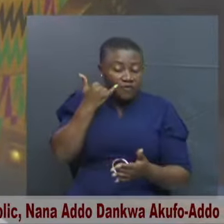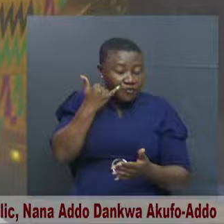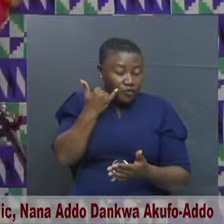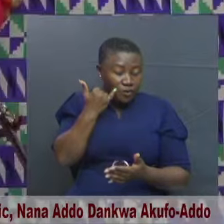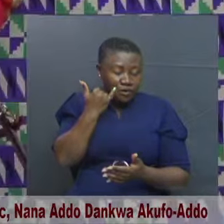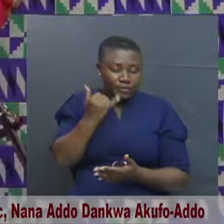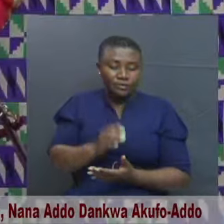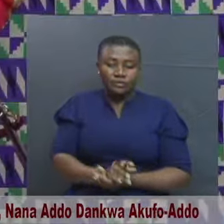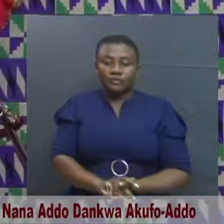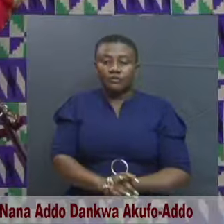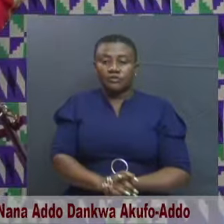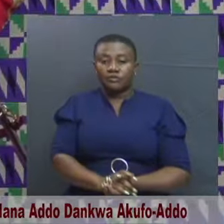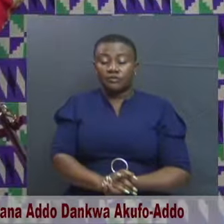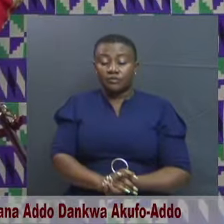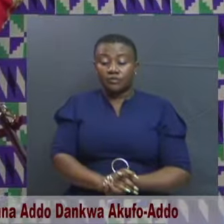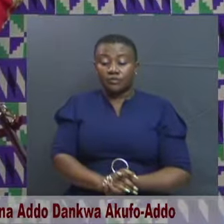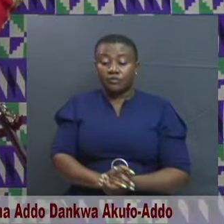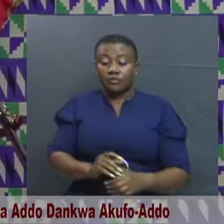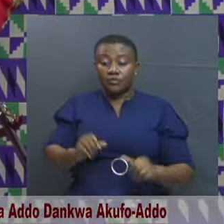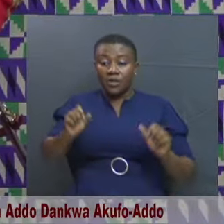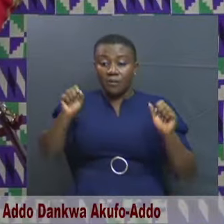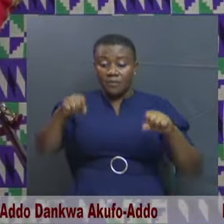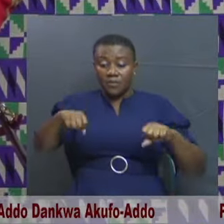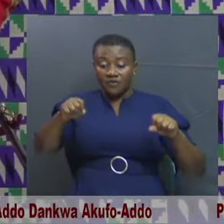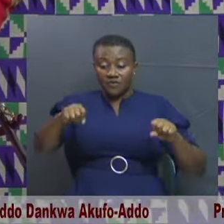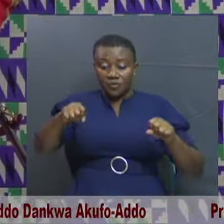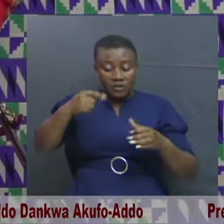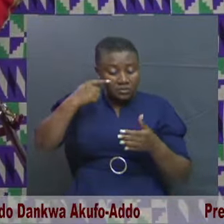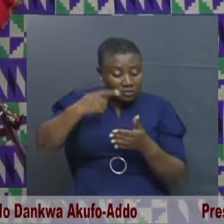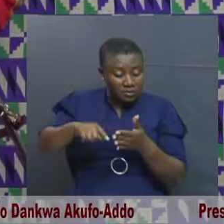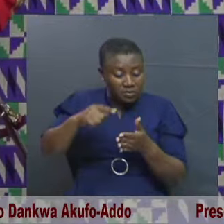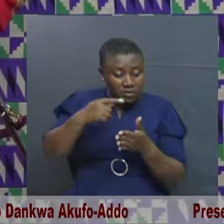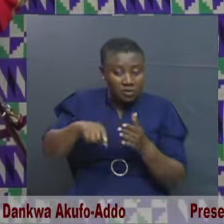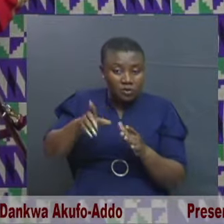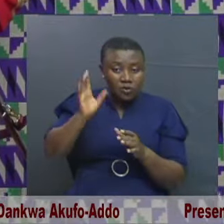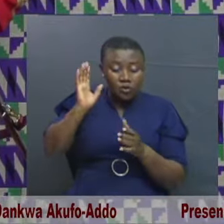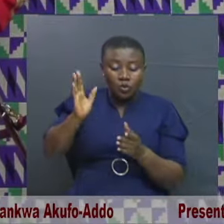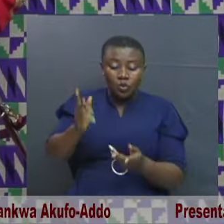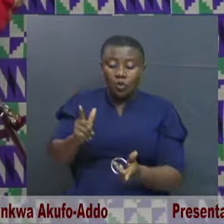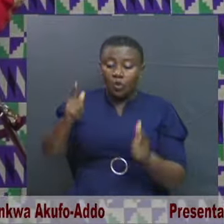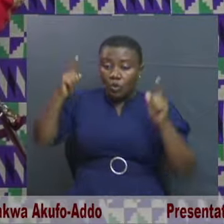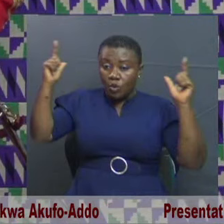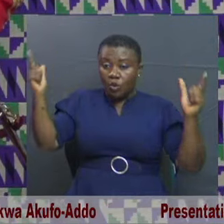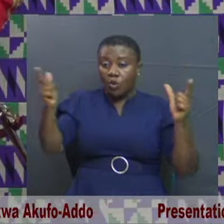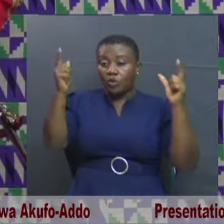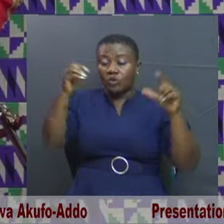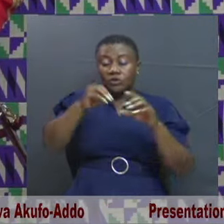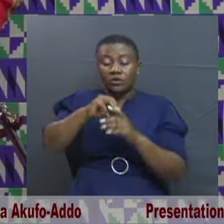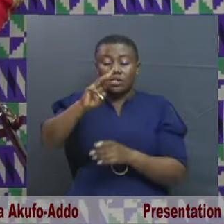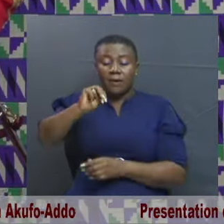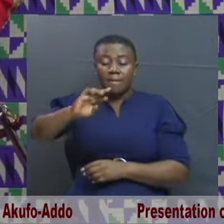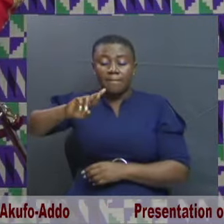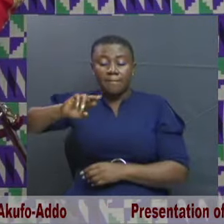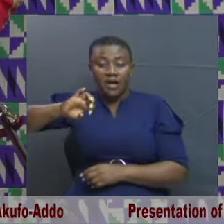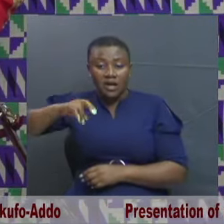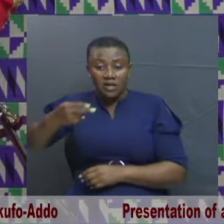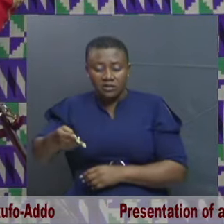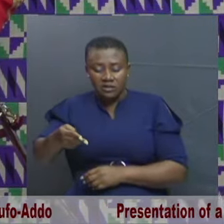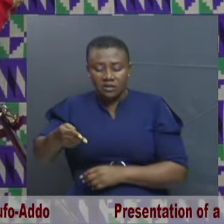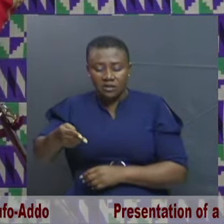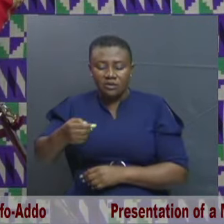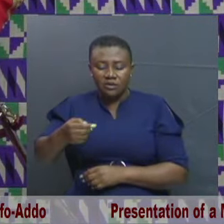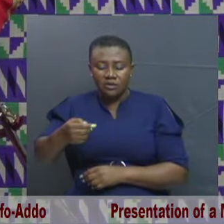speaker the performance tracker will be formally launched in March and I'm offering it as the